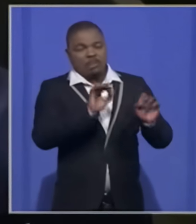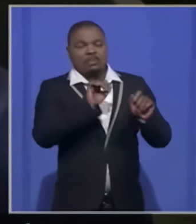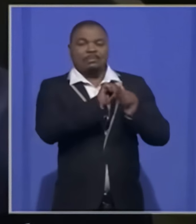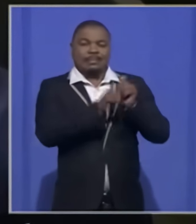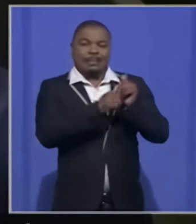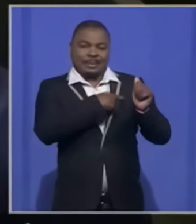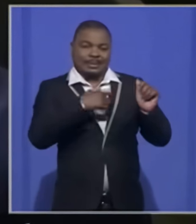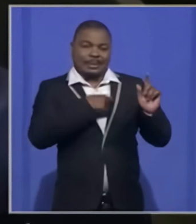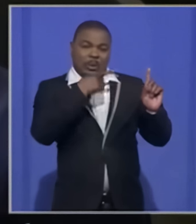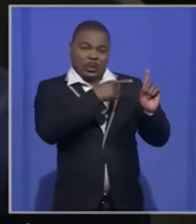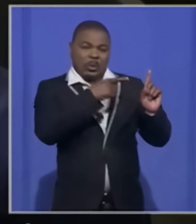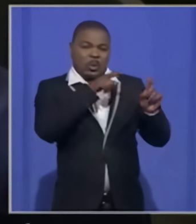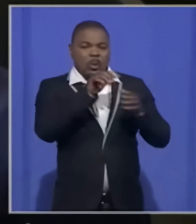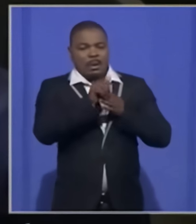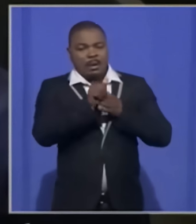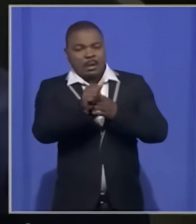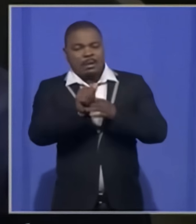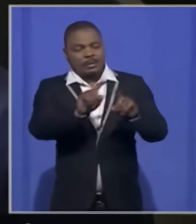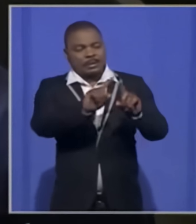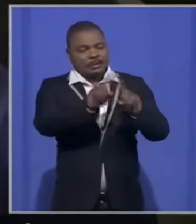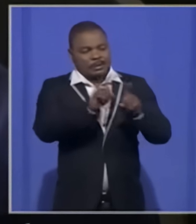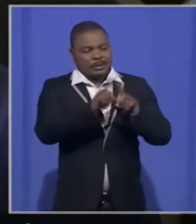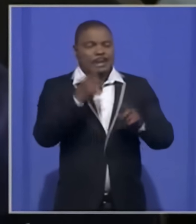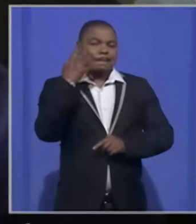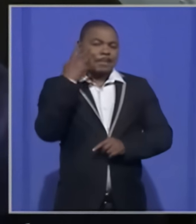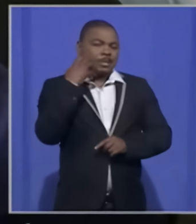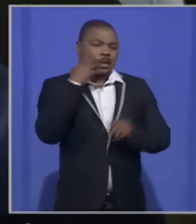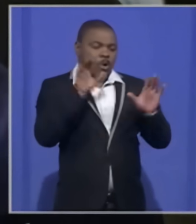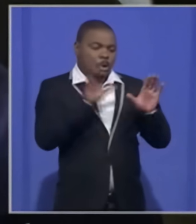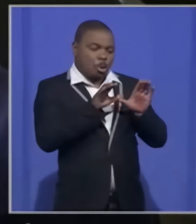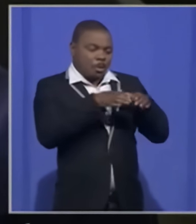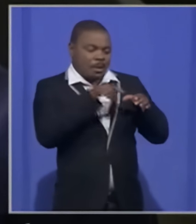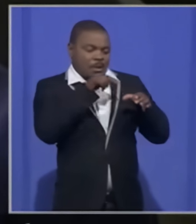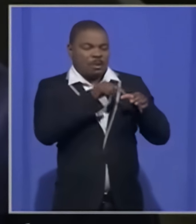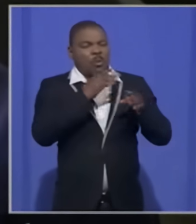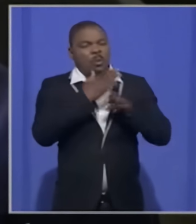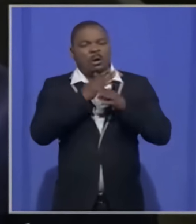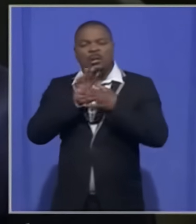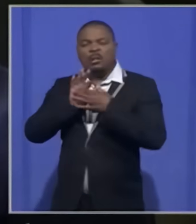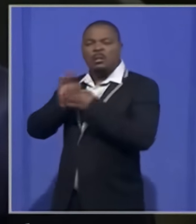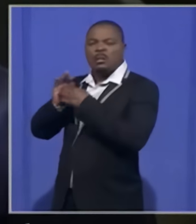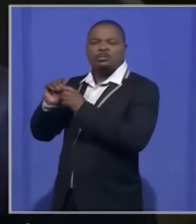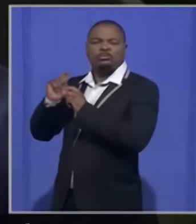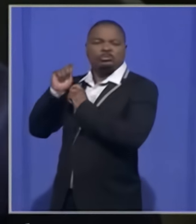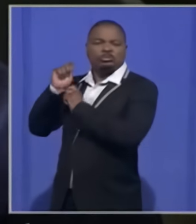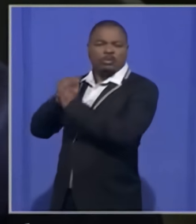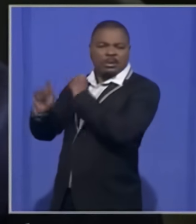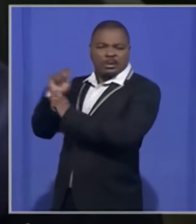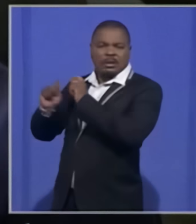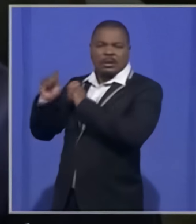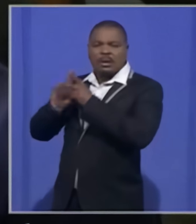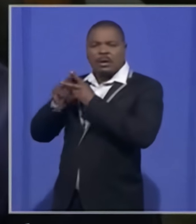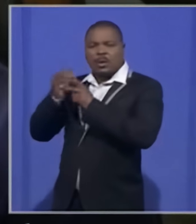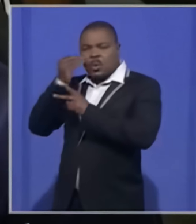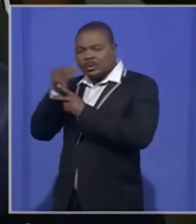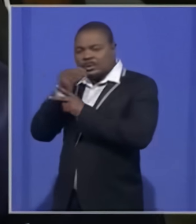he leads an interministerial committee that deals with traditional leaders and